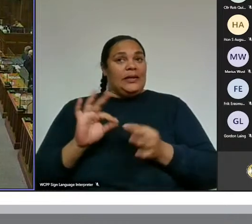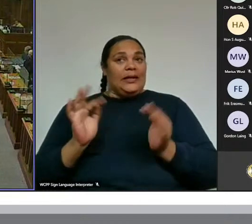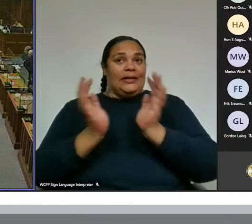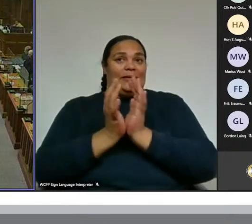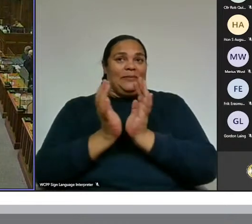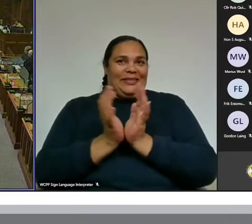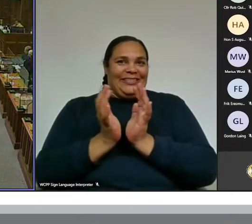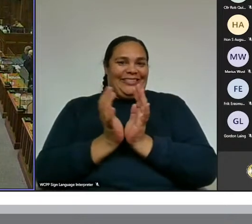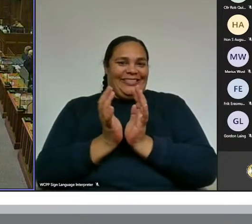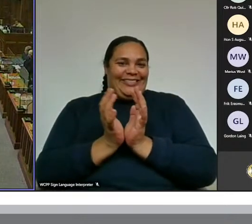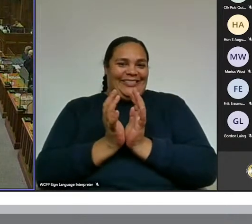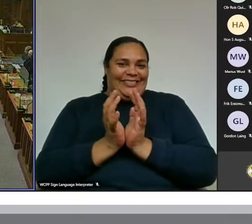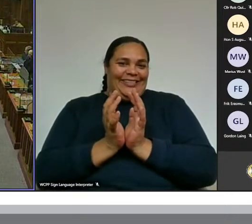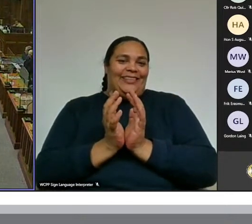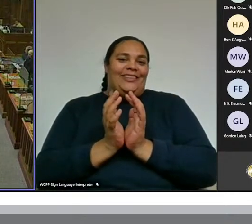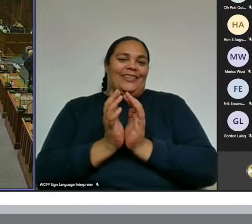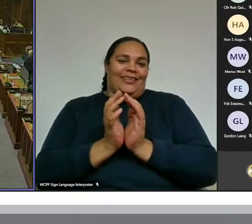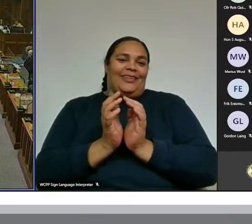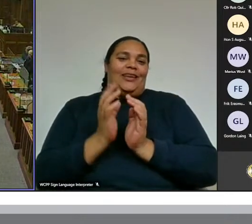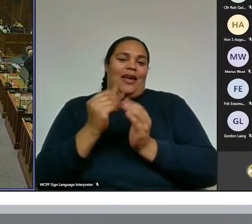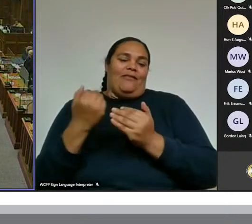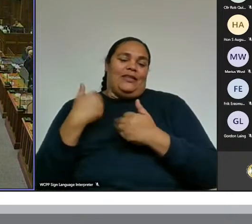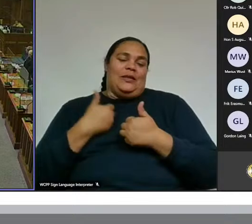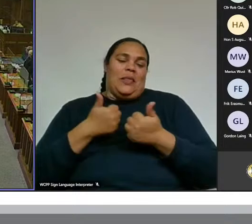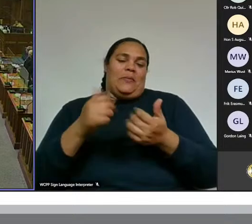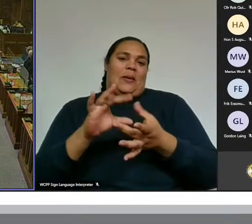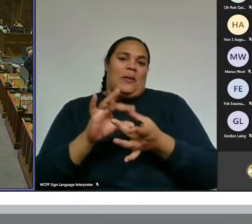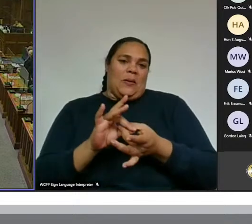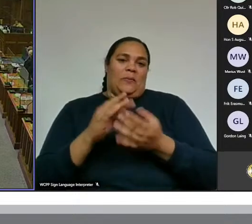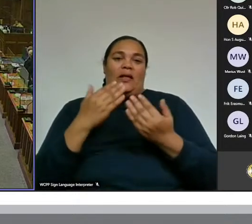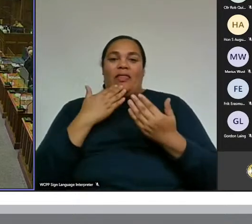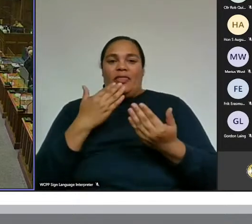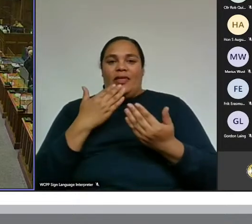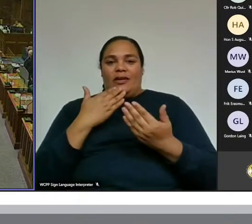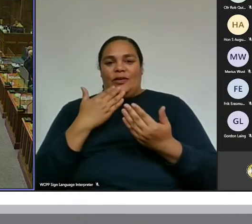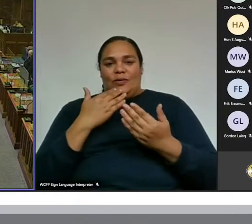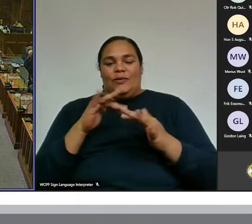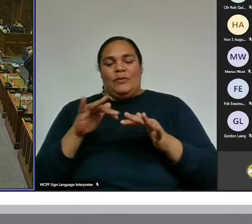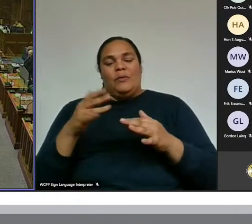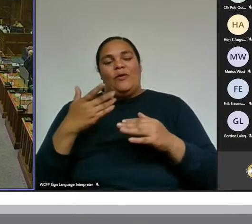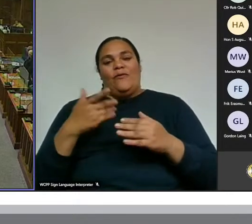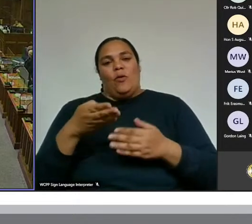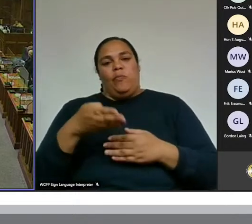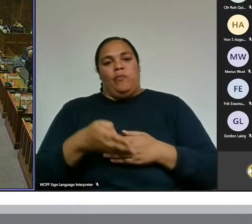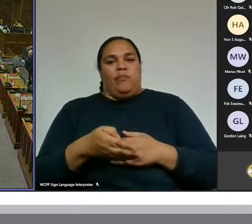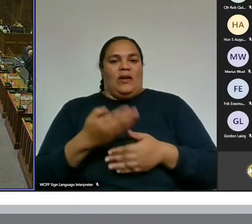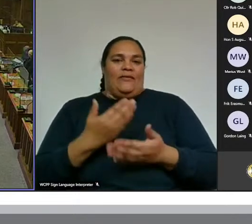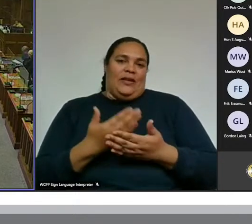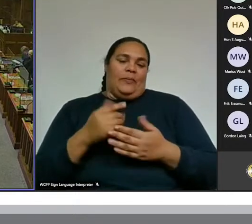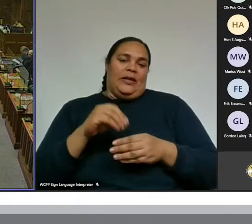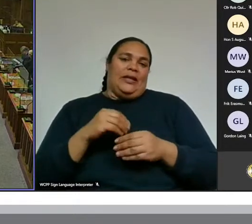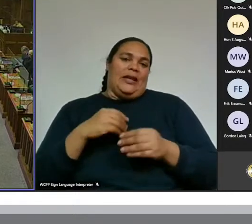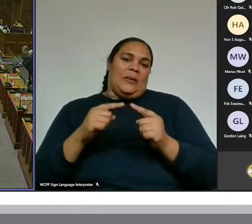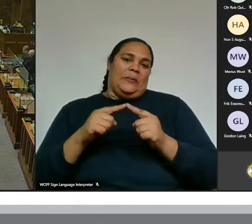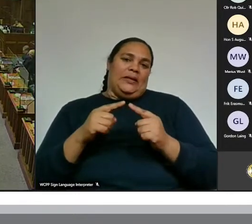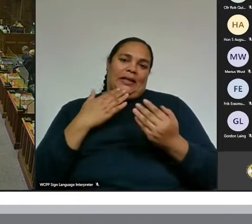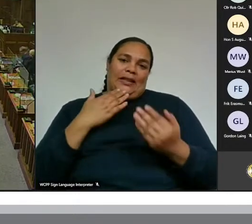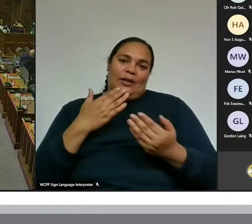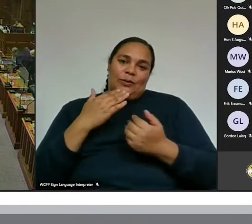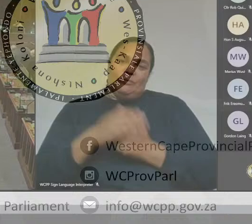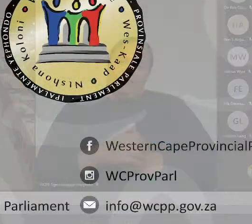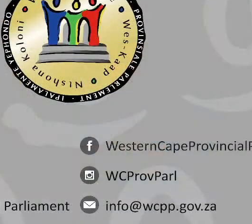The meeting is adjourned. May you all have a safe journey back home. And thank you, people, for being present in our meeting. Thank you.